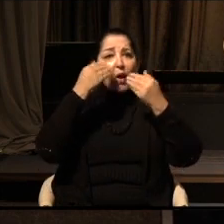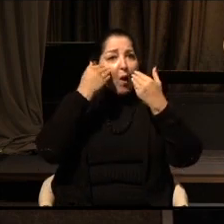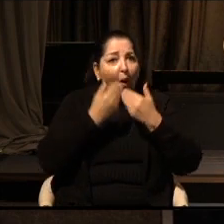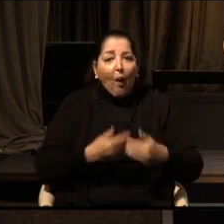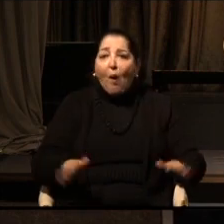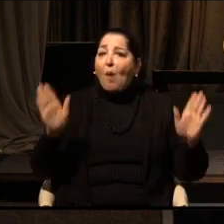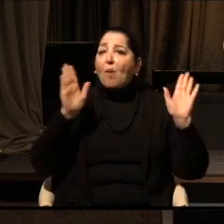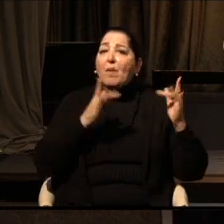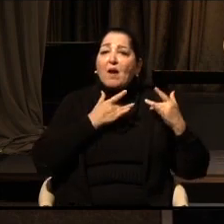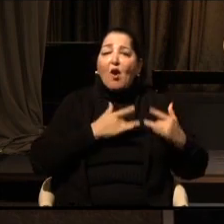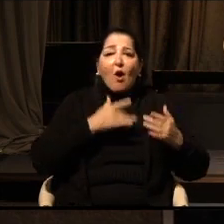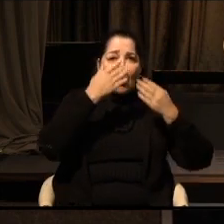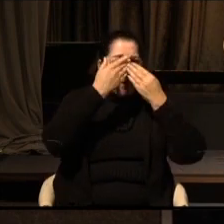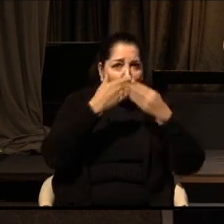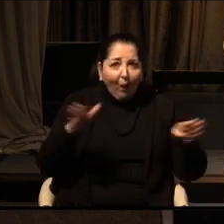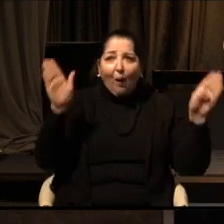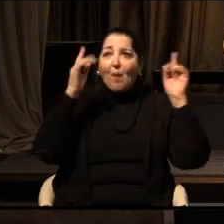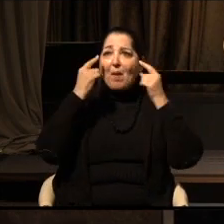wide open. Thank you.